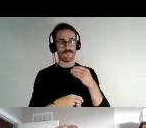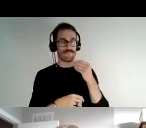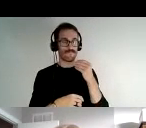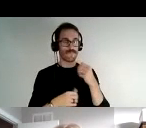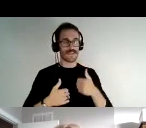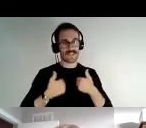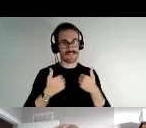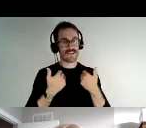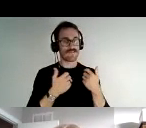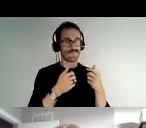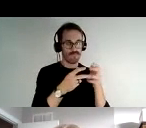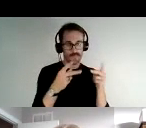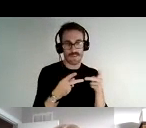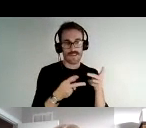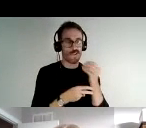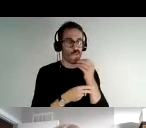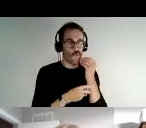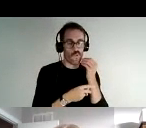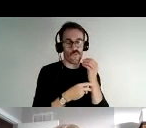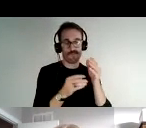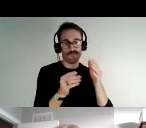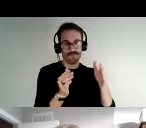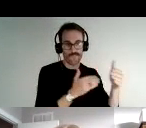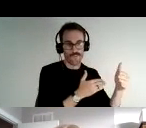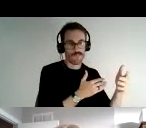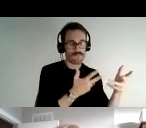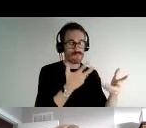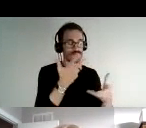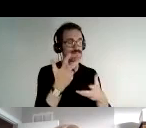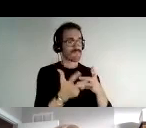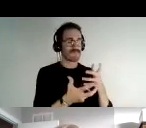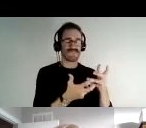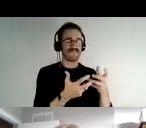the emphasis to report, it's really tough for seniors to make that stuff.